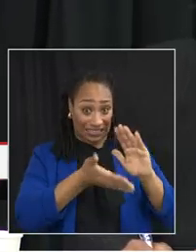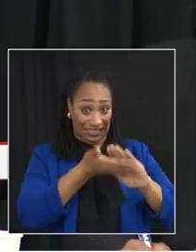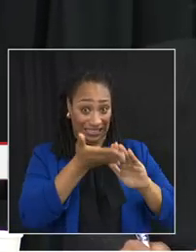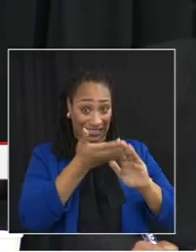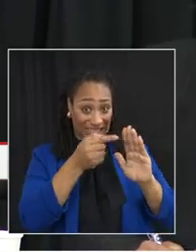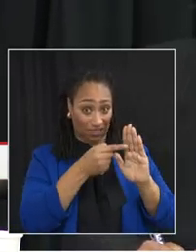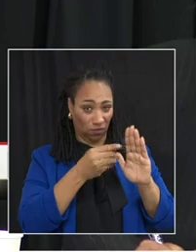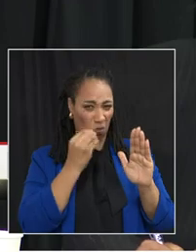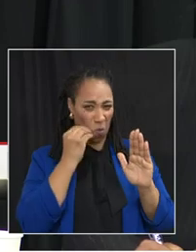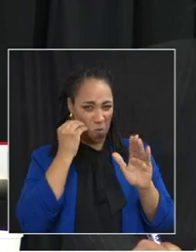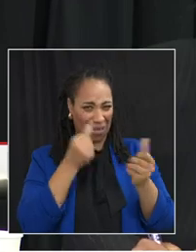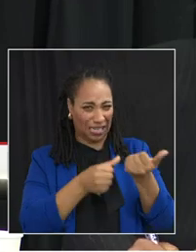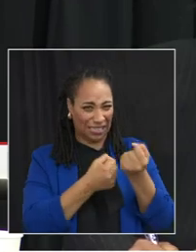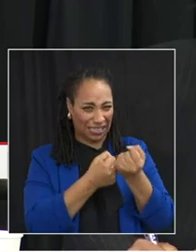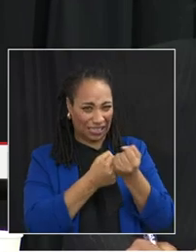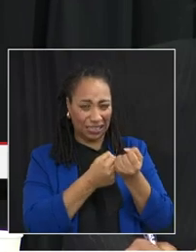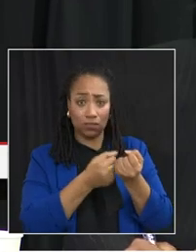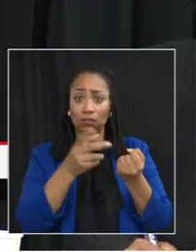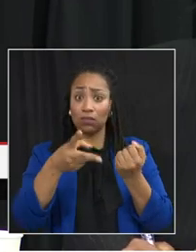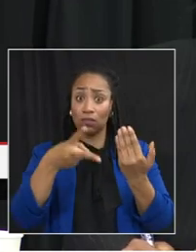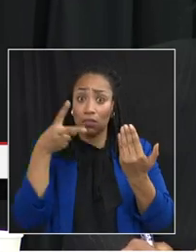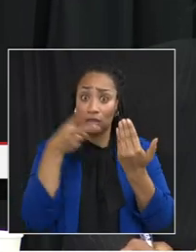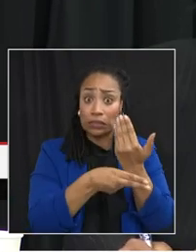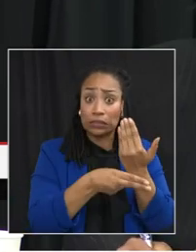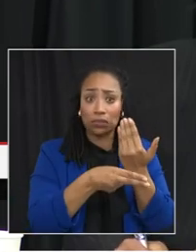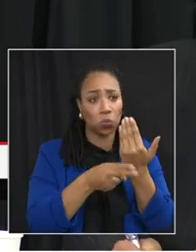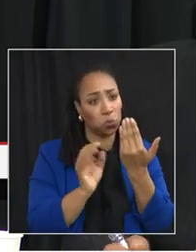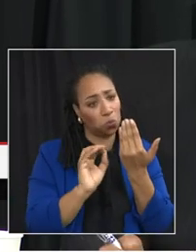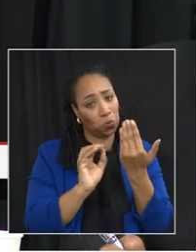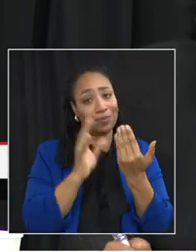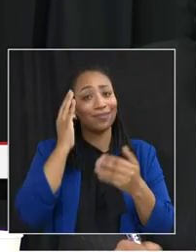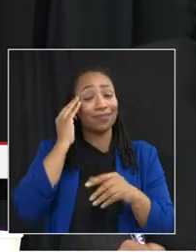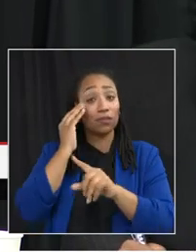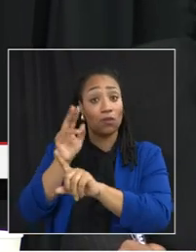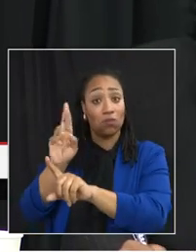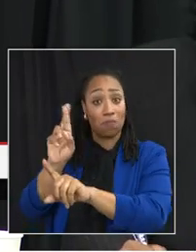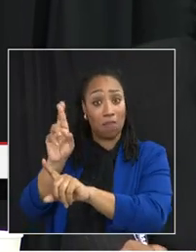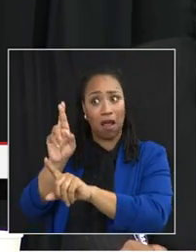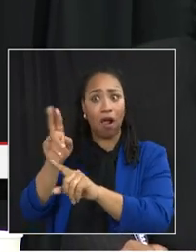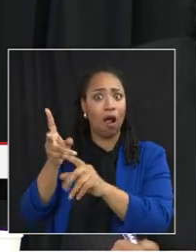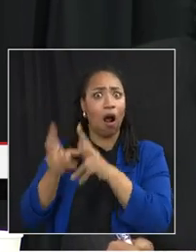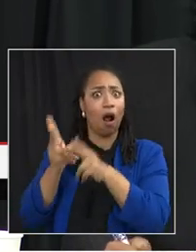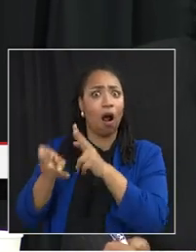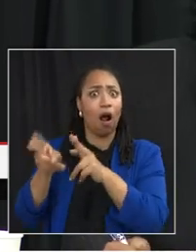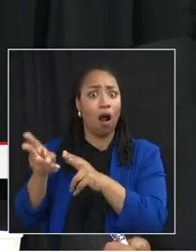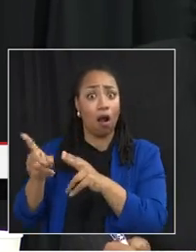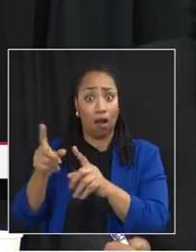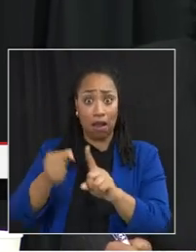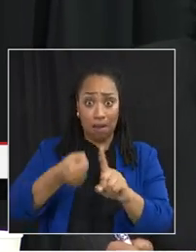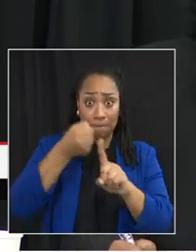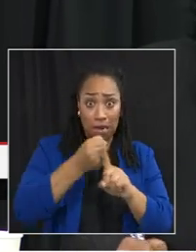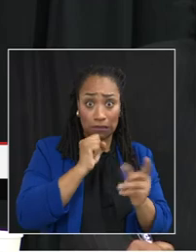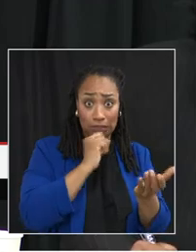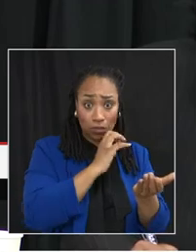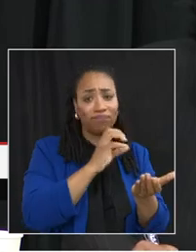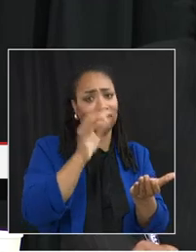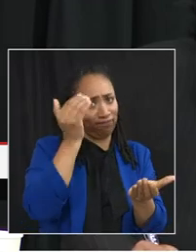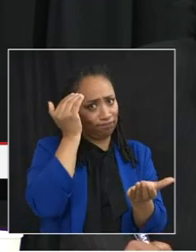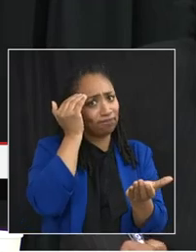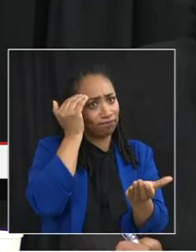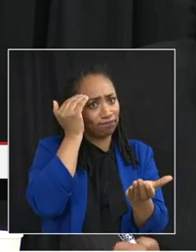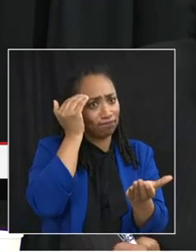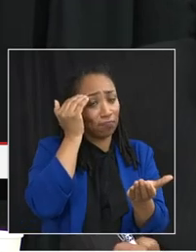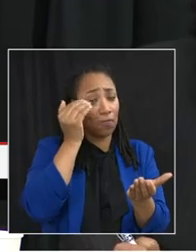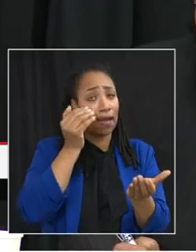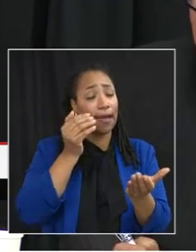the Republicans in the House are talking about now, would be devastating to seniors. Because you may not be on